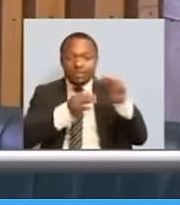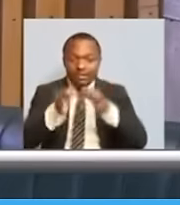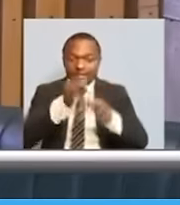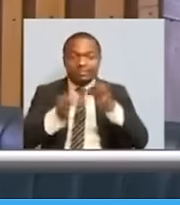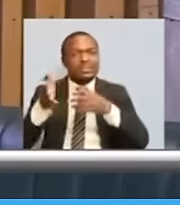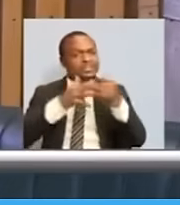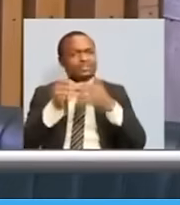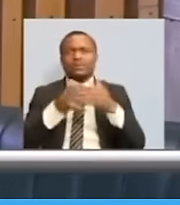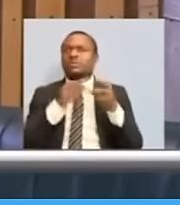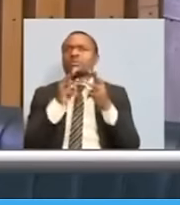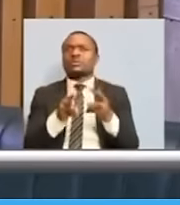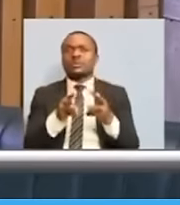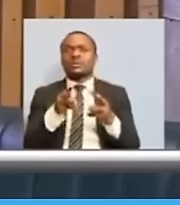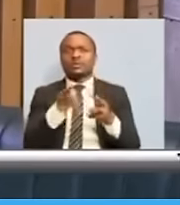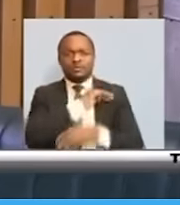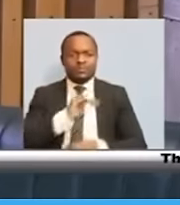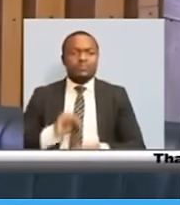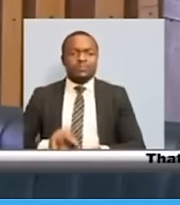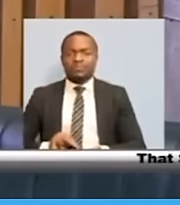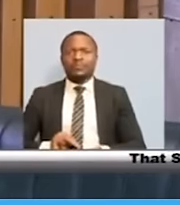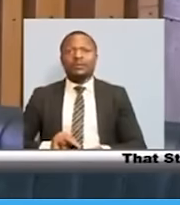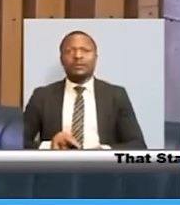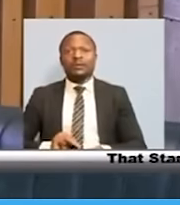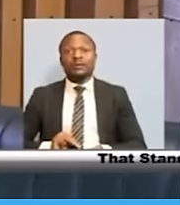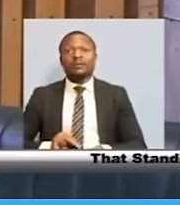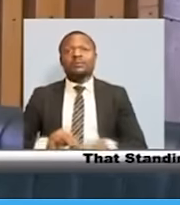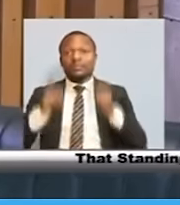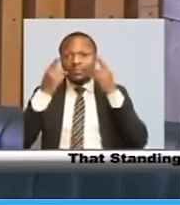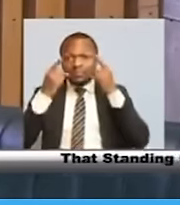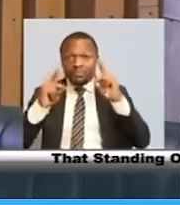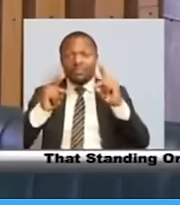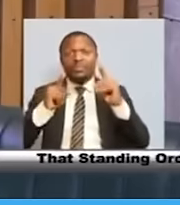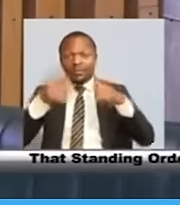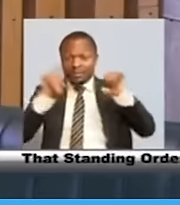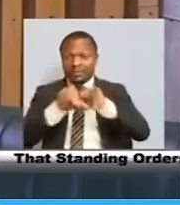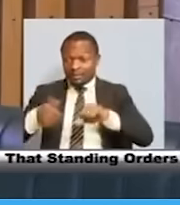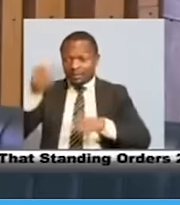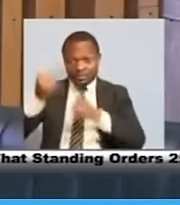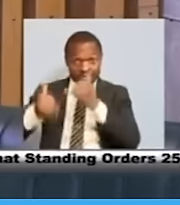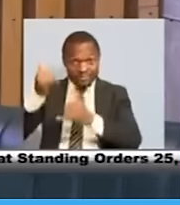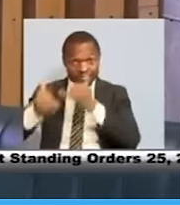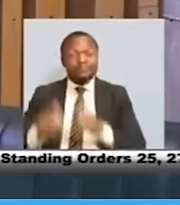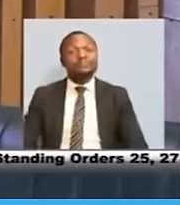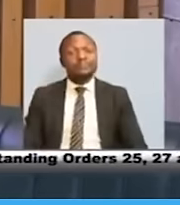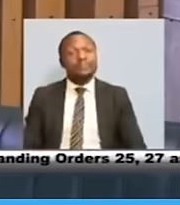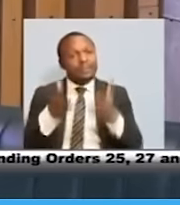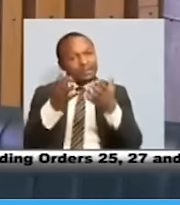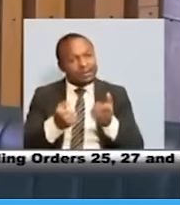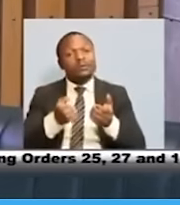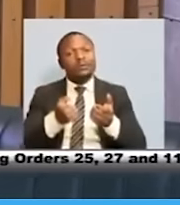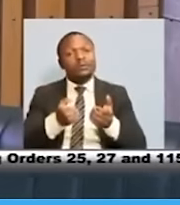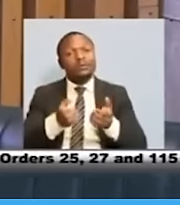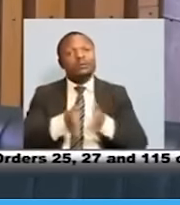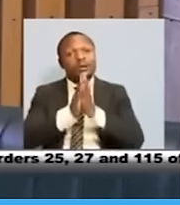simpler terms to our members of citizens. But more importantly, Madam Speaker, as I conclude, I want to urge